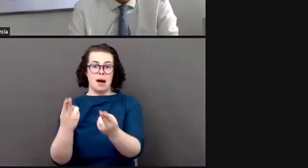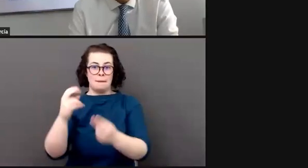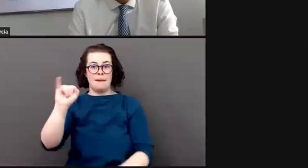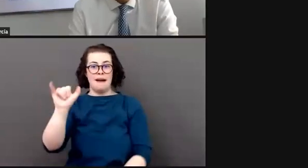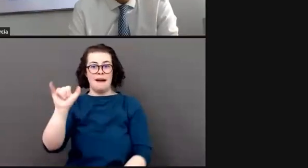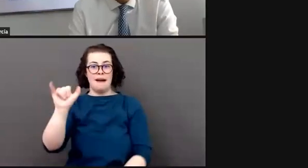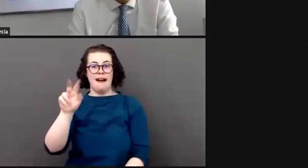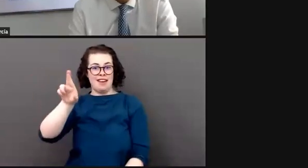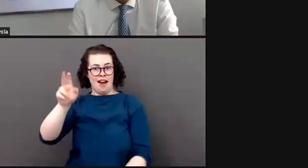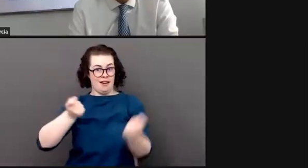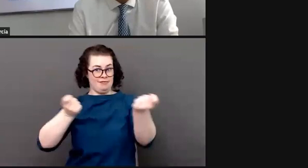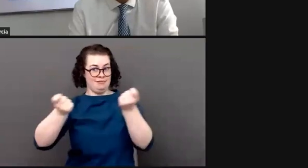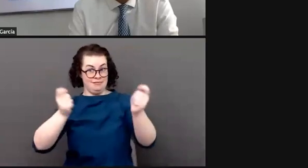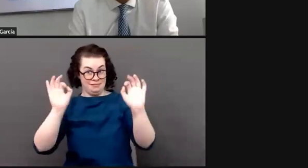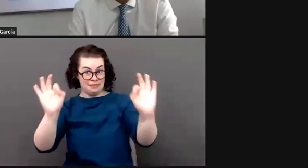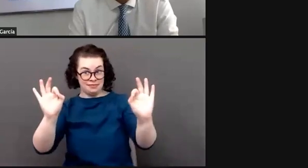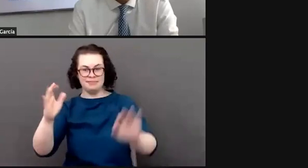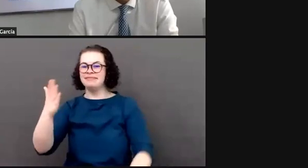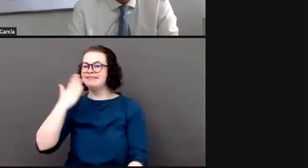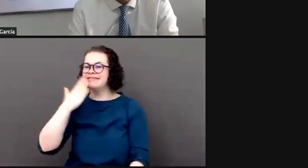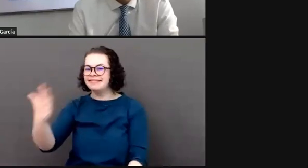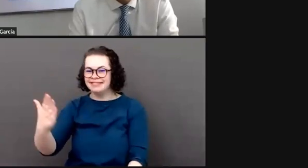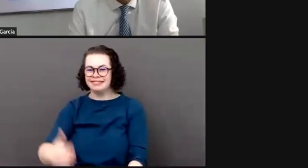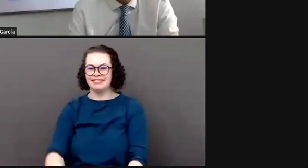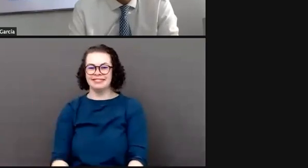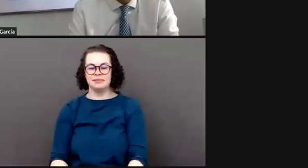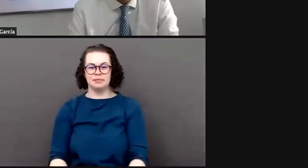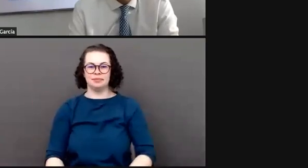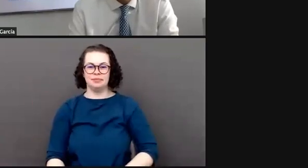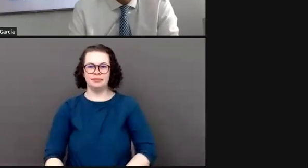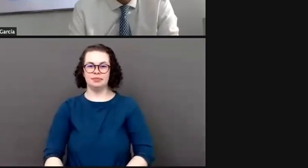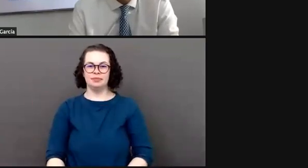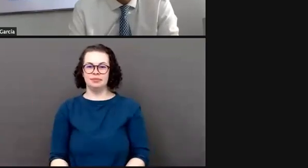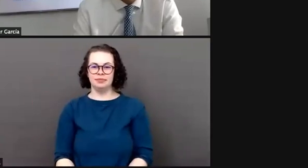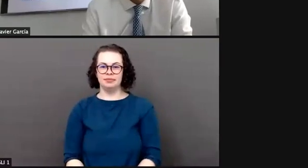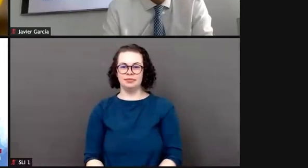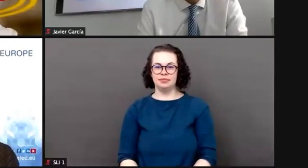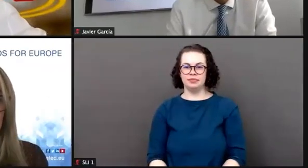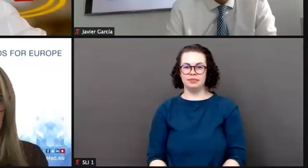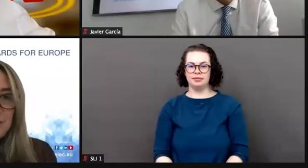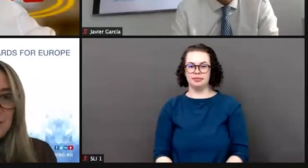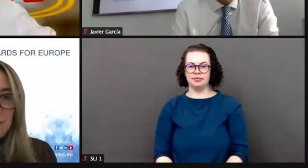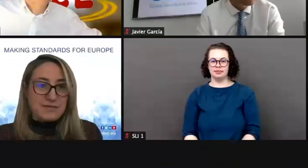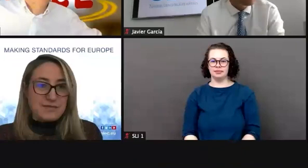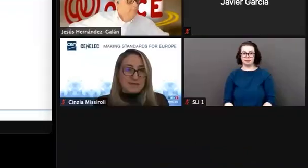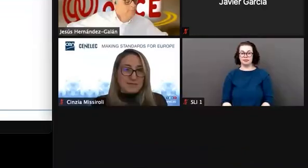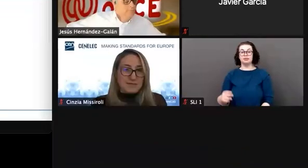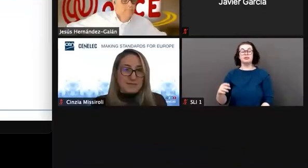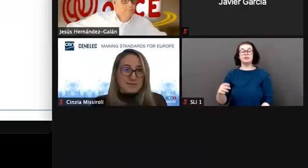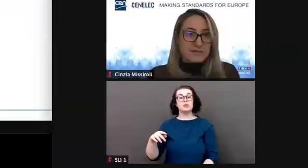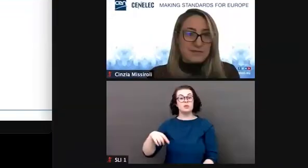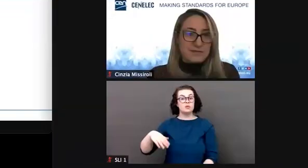Javier. So the next part of the workshop will be